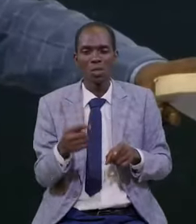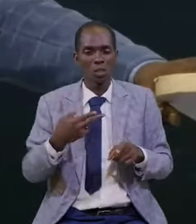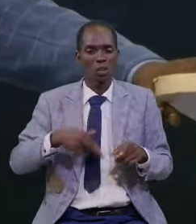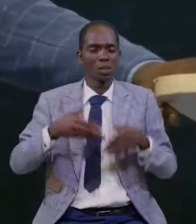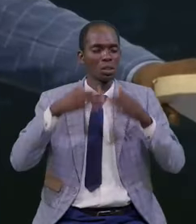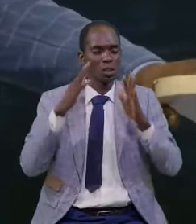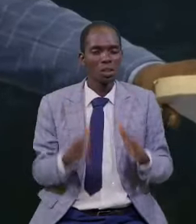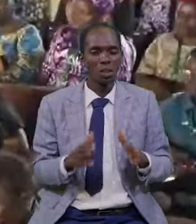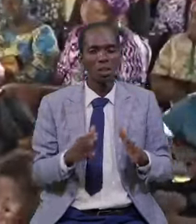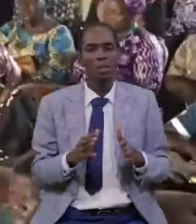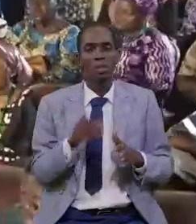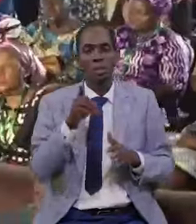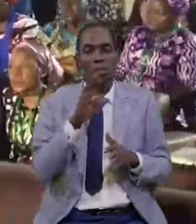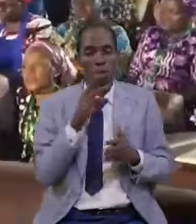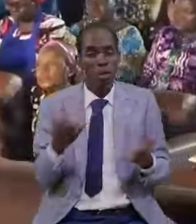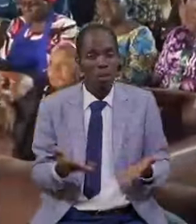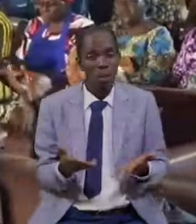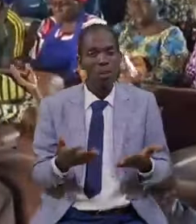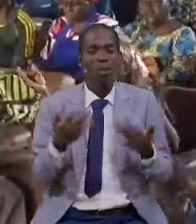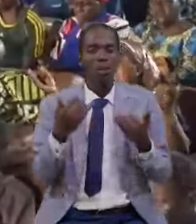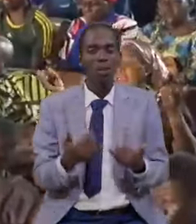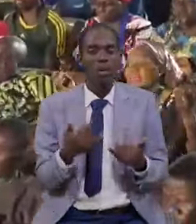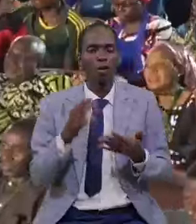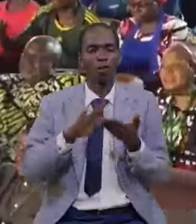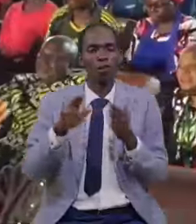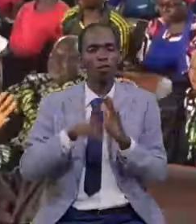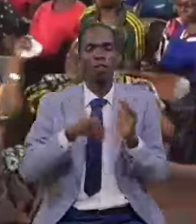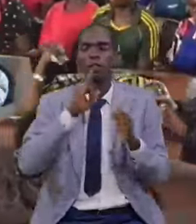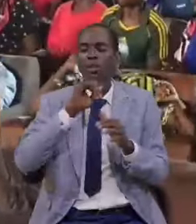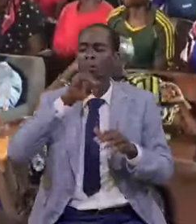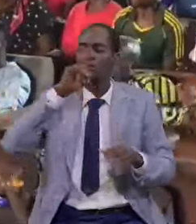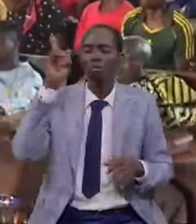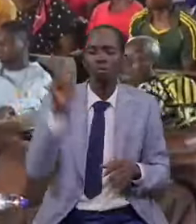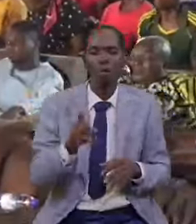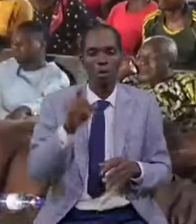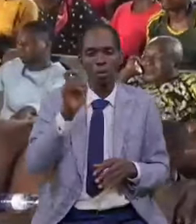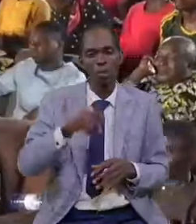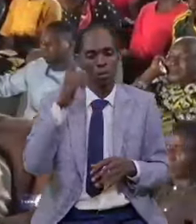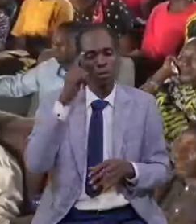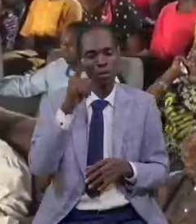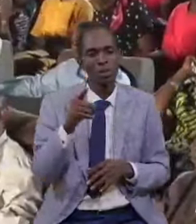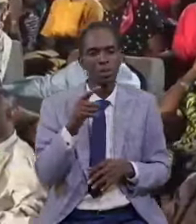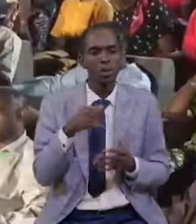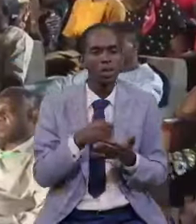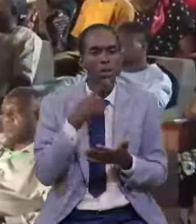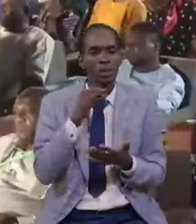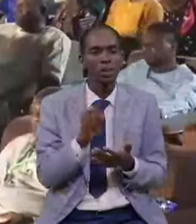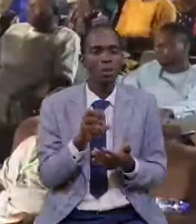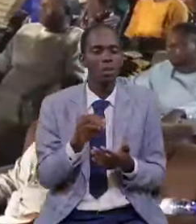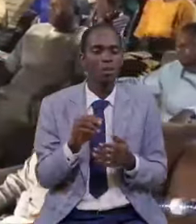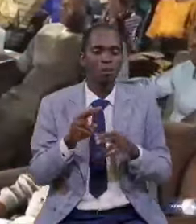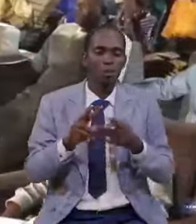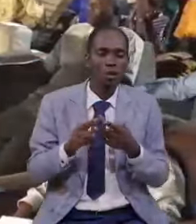forgiveness is now certain for you. He says, neither do I condemn you, because he came to the